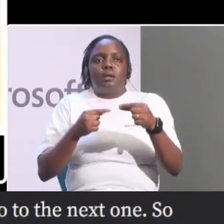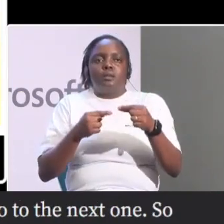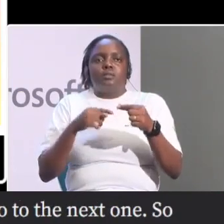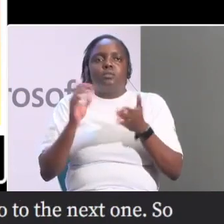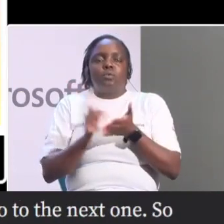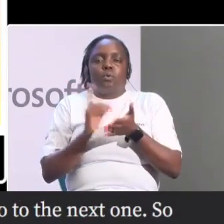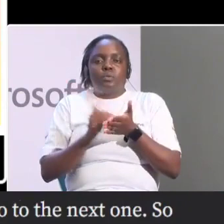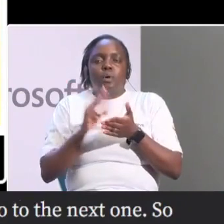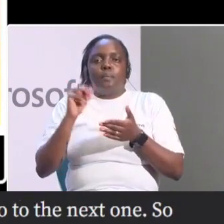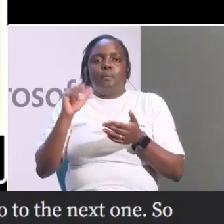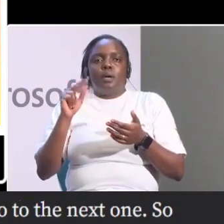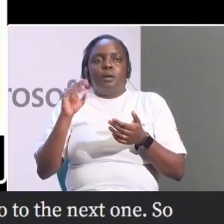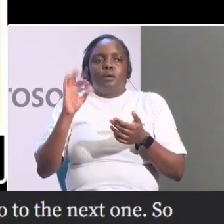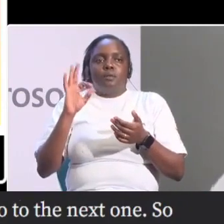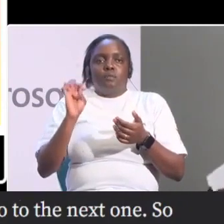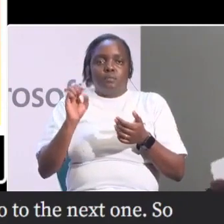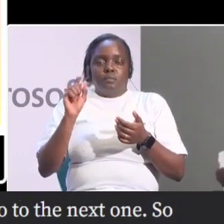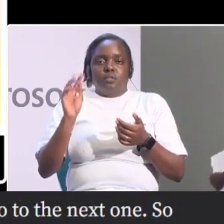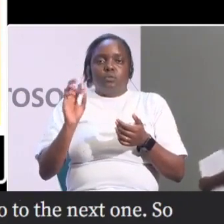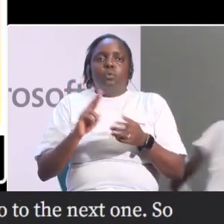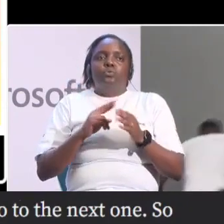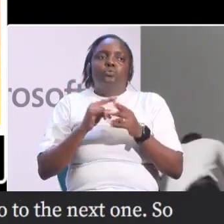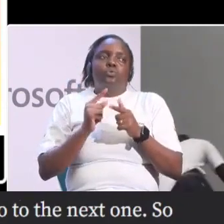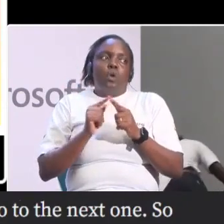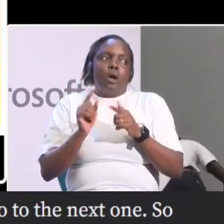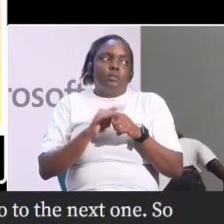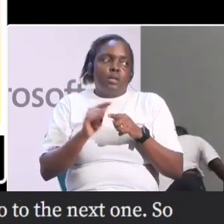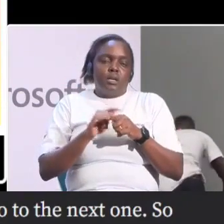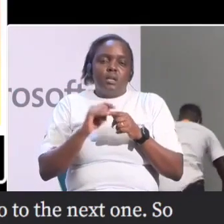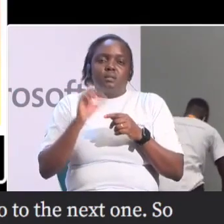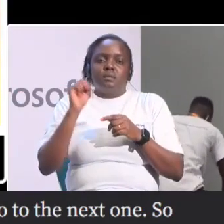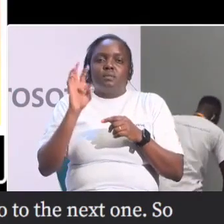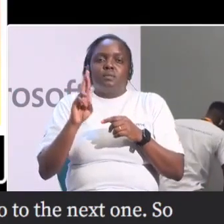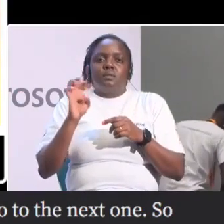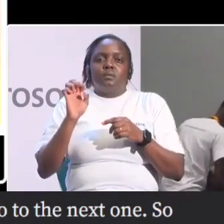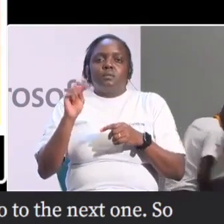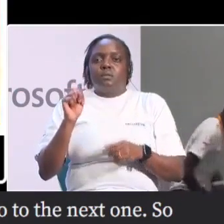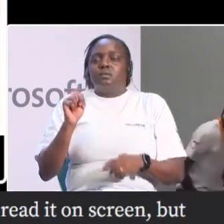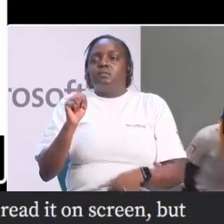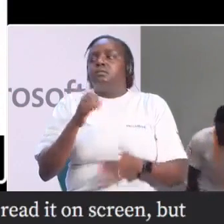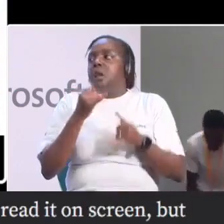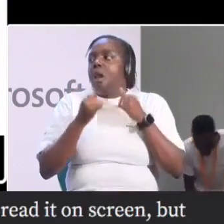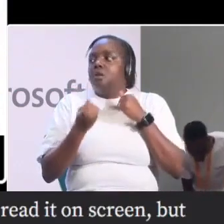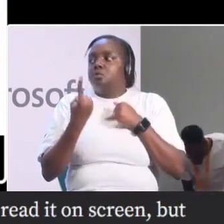to a manifesto, to a training screen. And next slide. This is the last one.